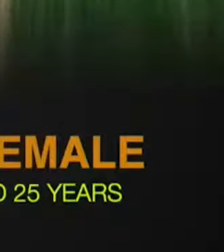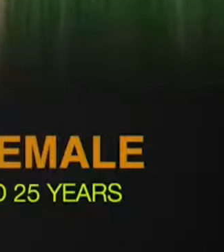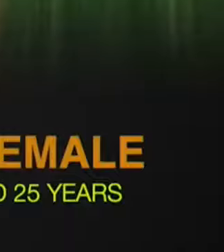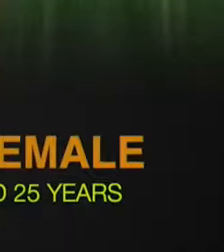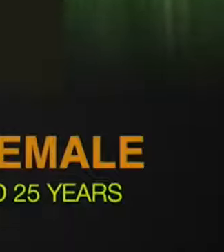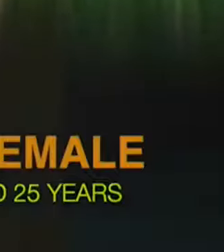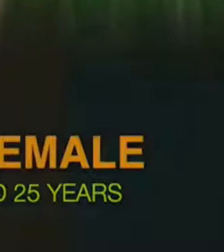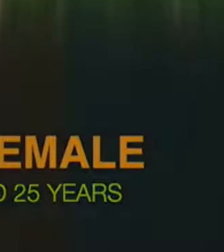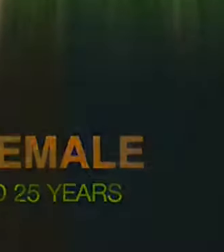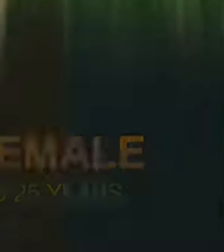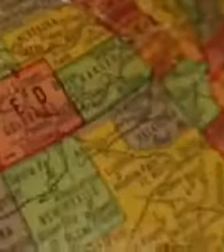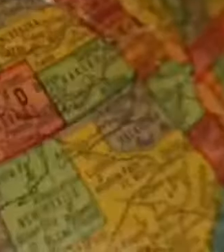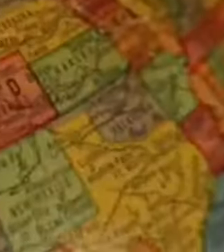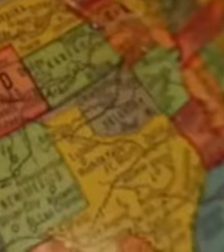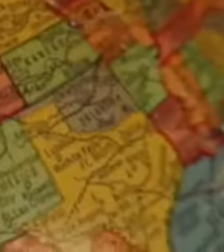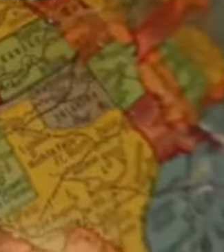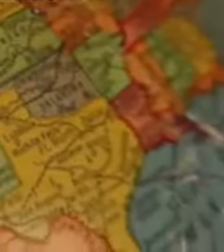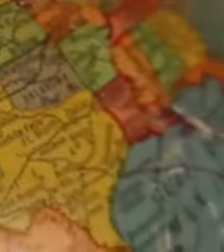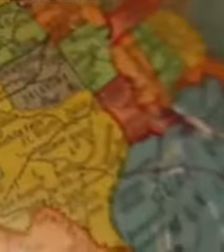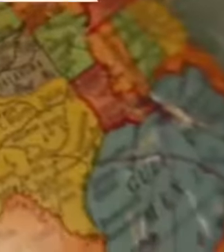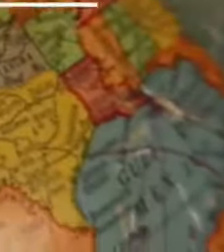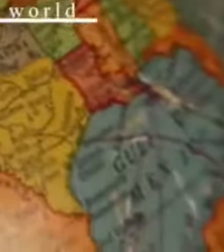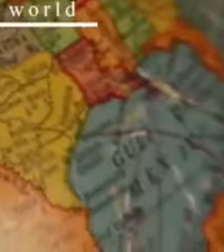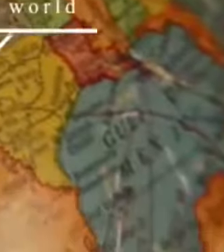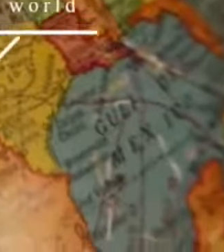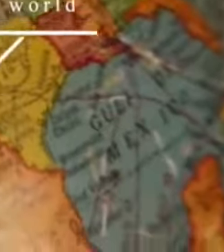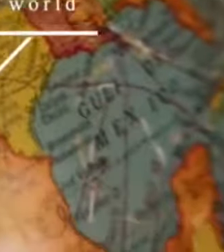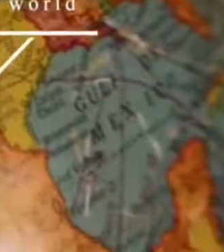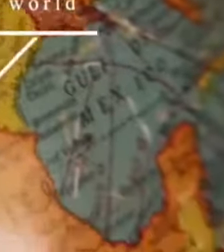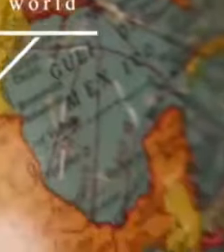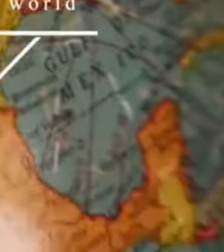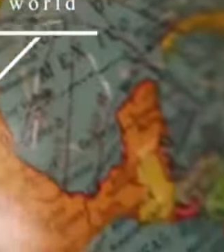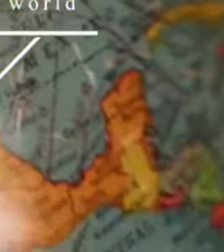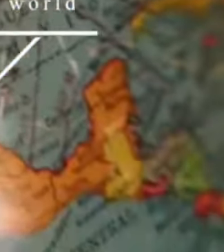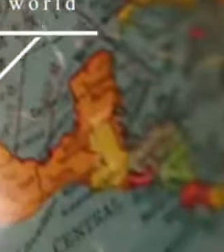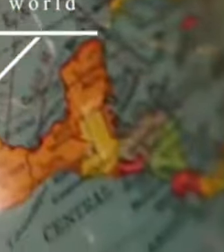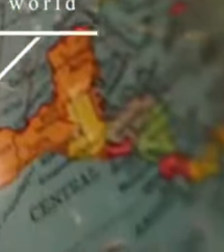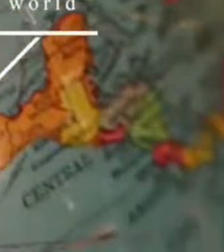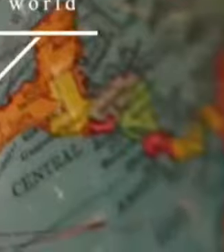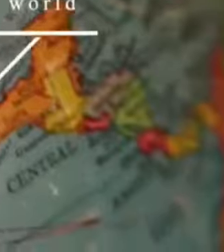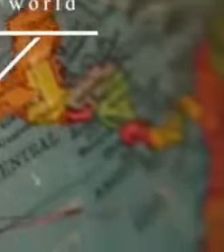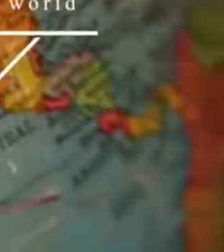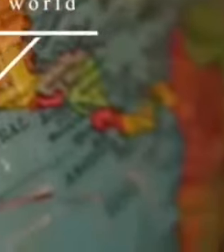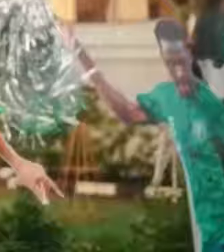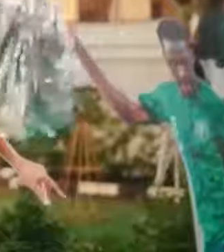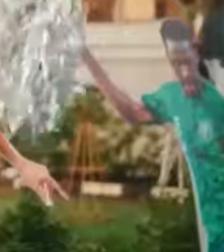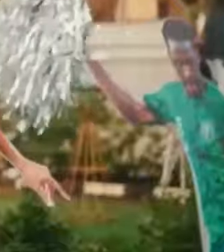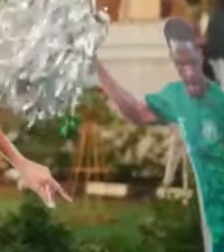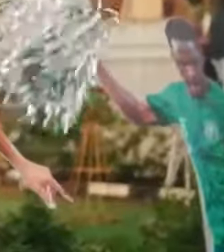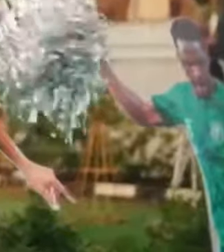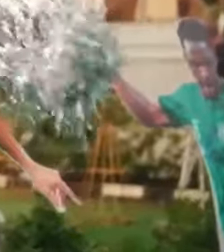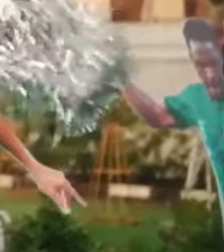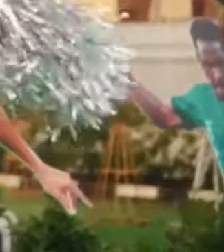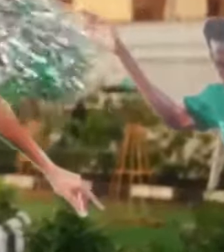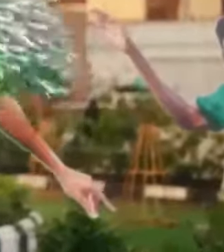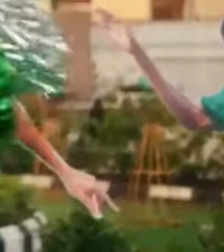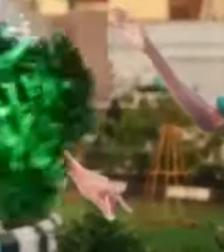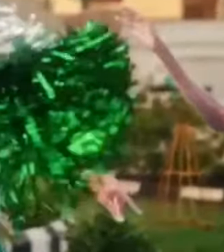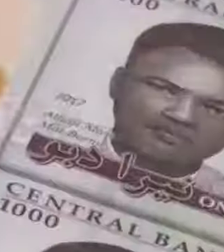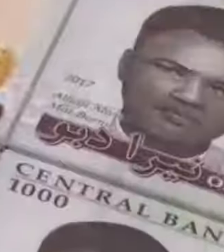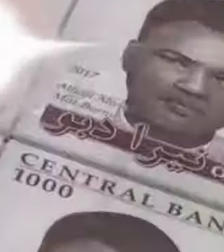and 25 years. And guess what? You can apply wherever you are in the world as long as you